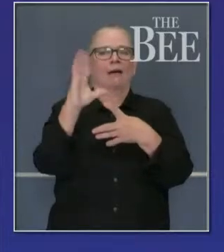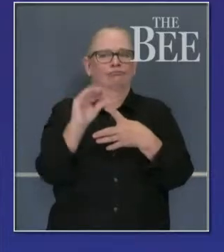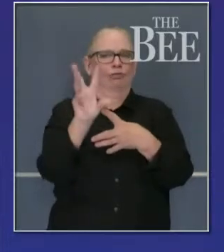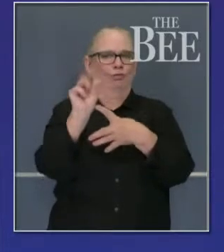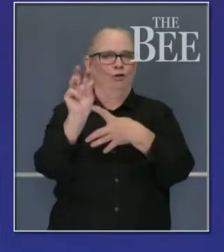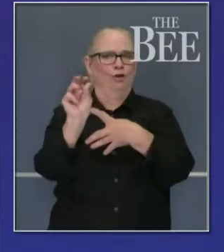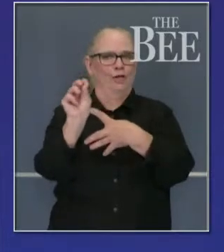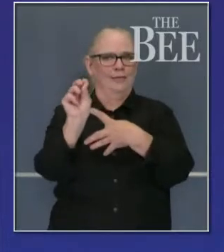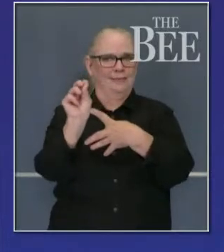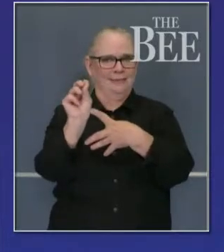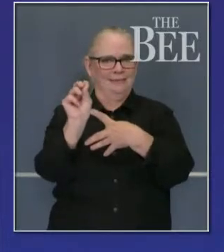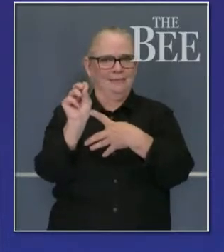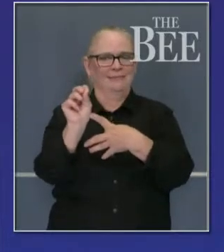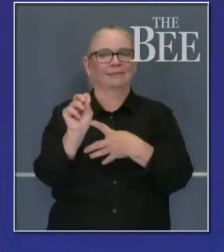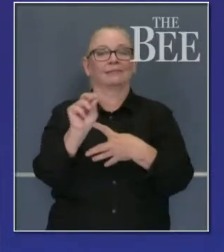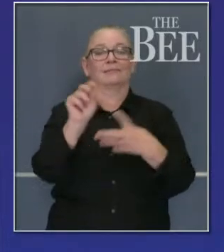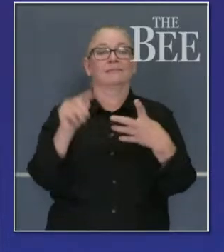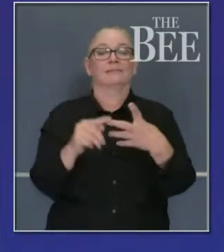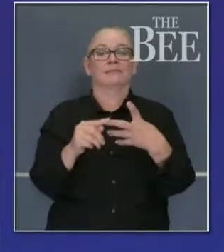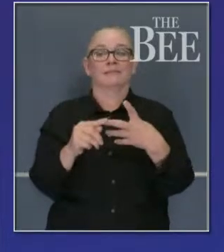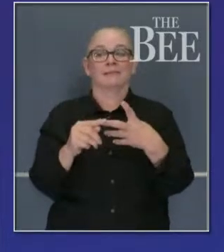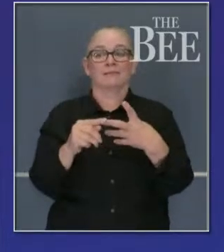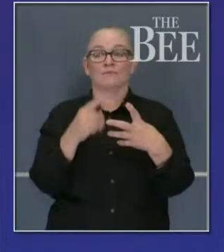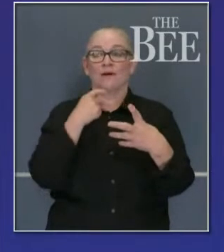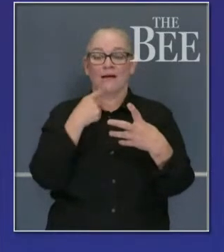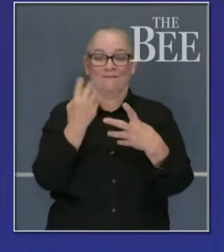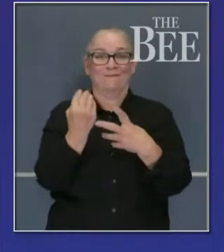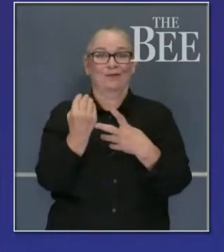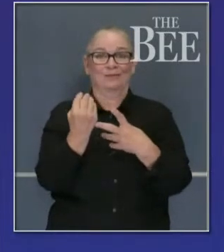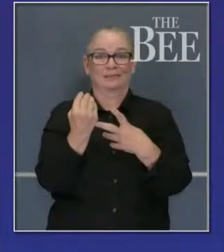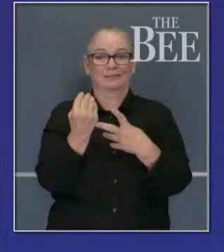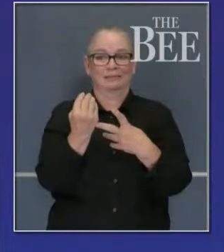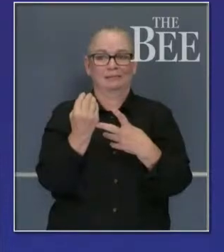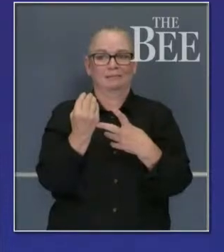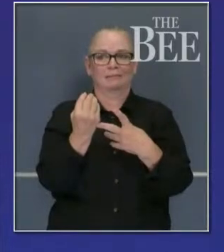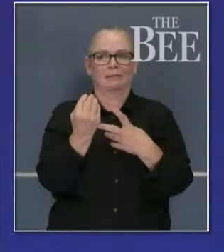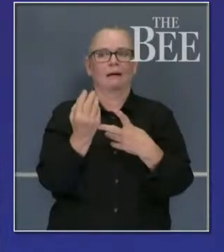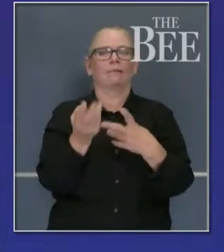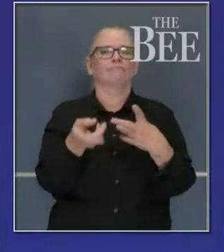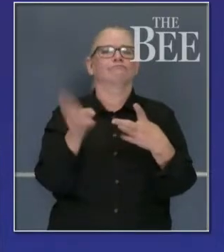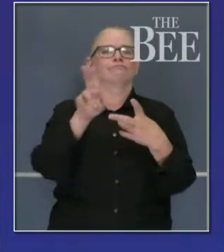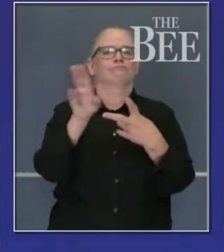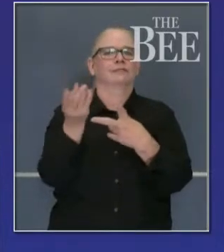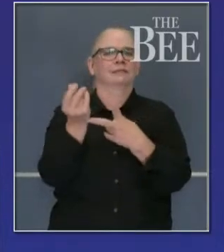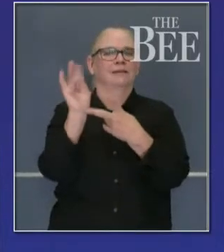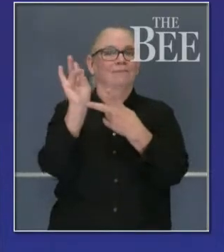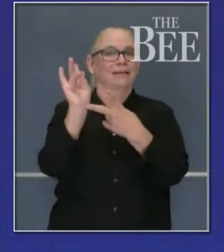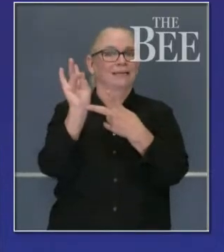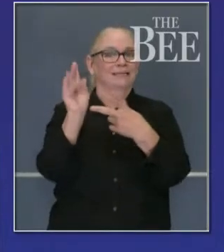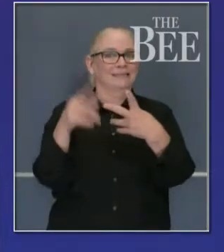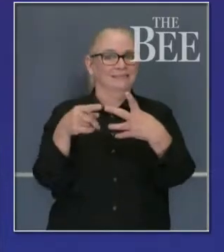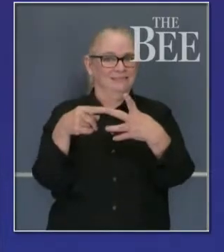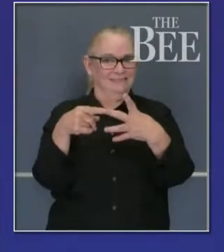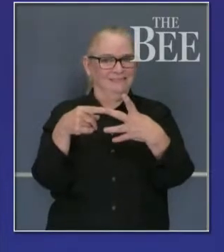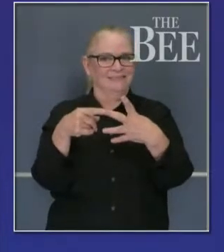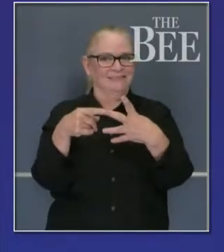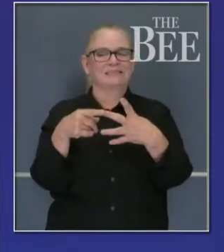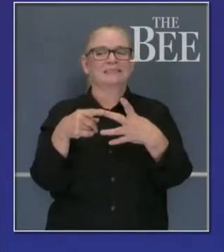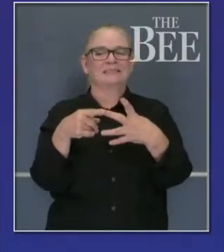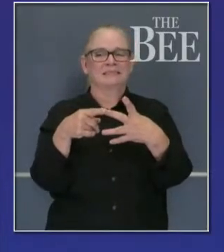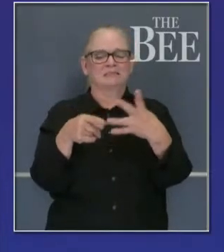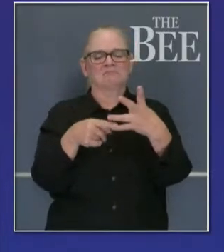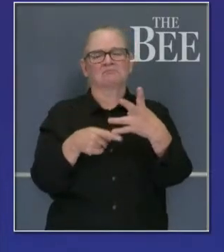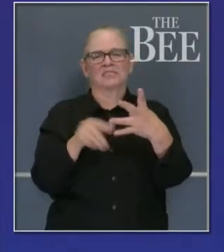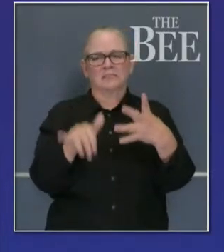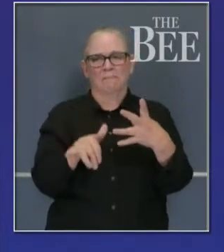went from 14 counties in red, the next tier up, to 17 counties. We